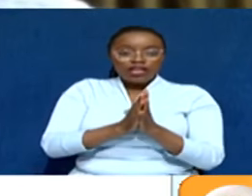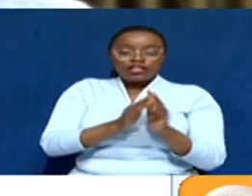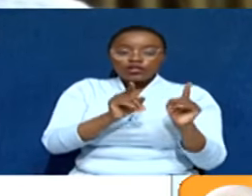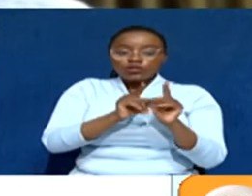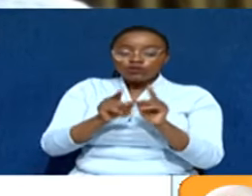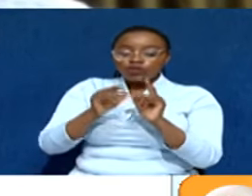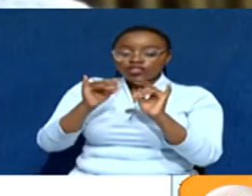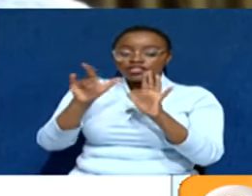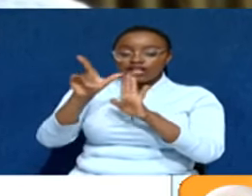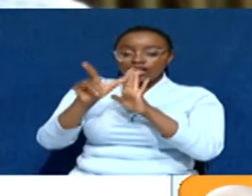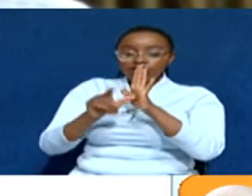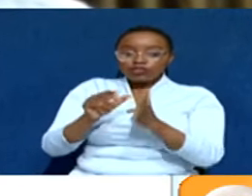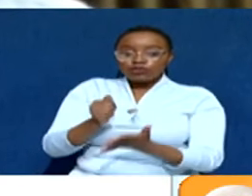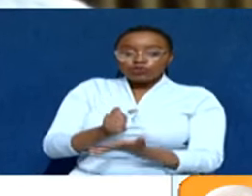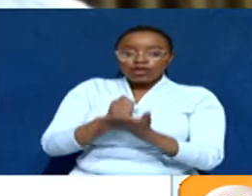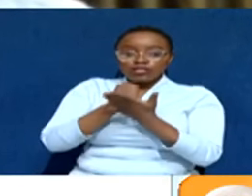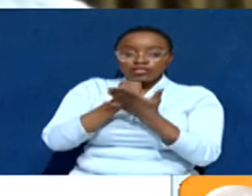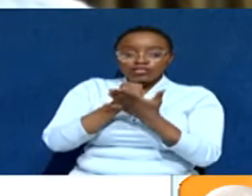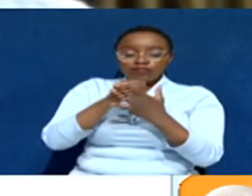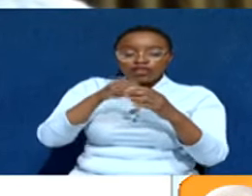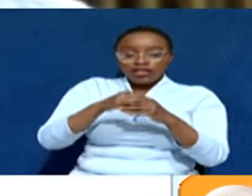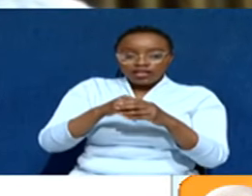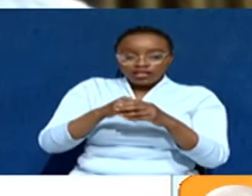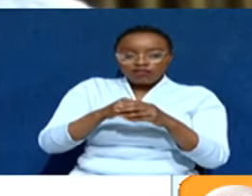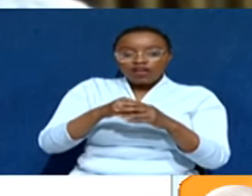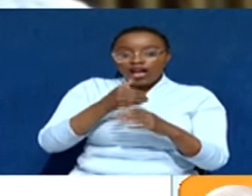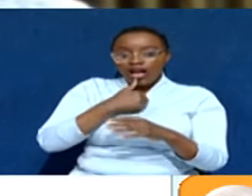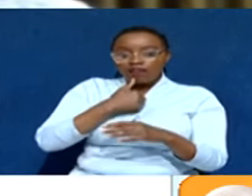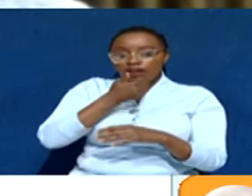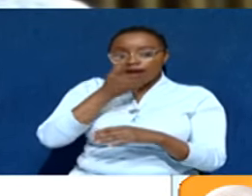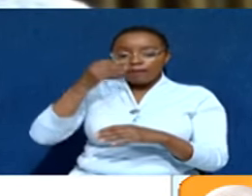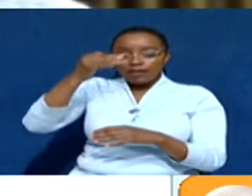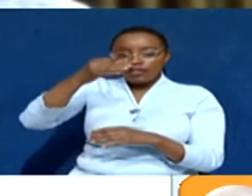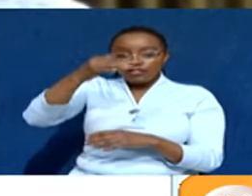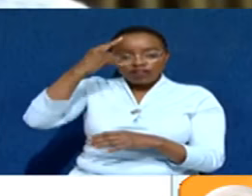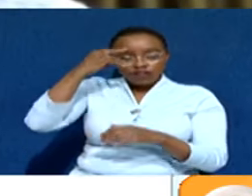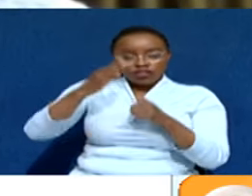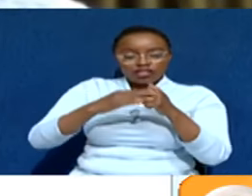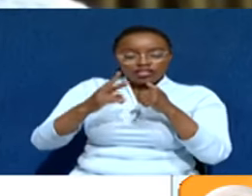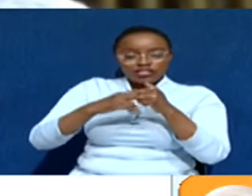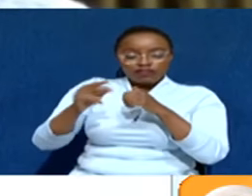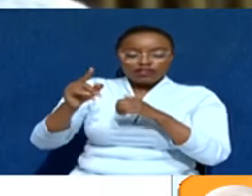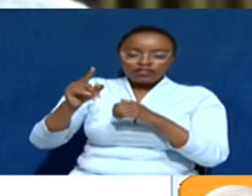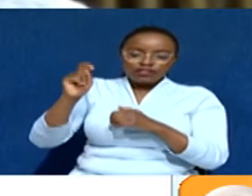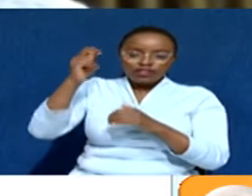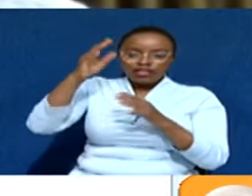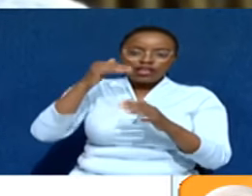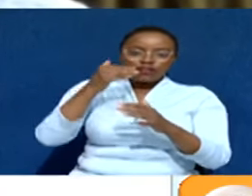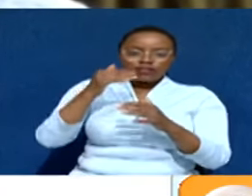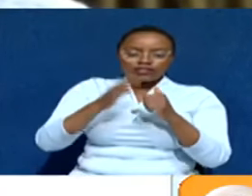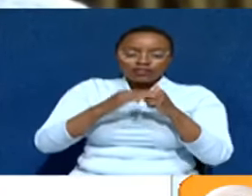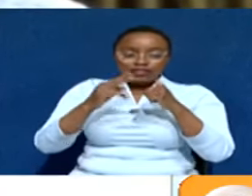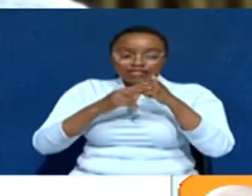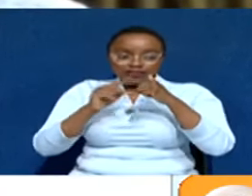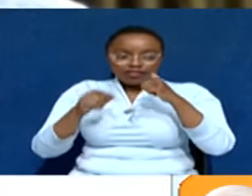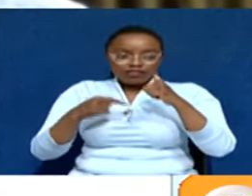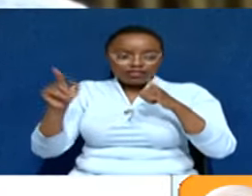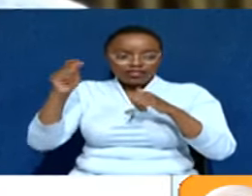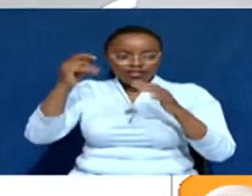those lessons to assist in building a better future for the 97 Kenyans who are working in Saudi